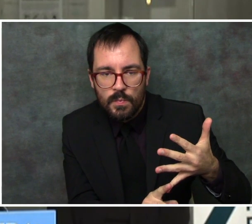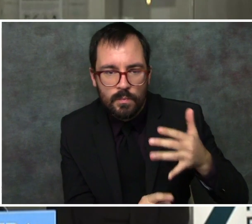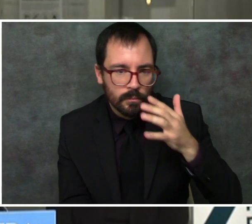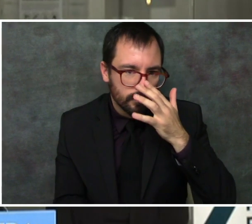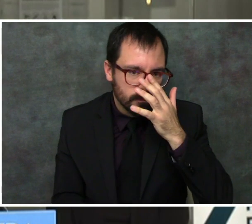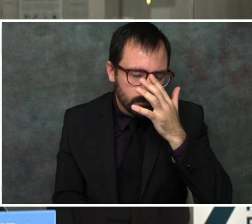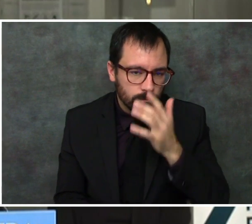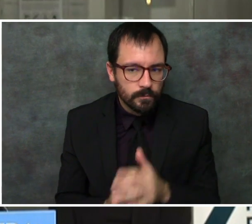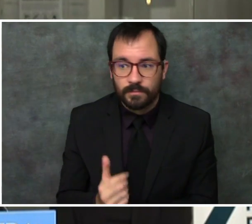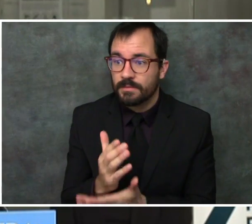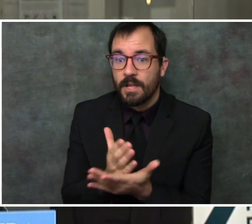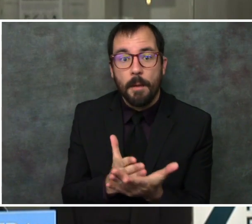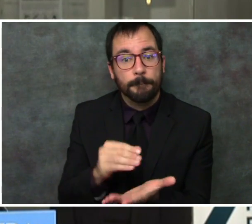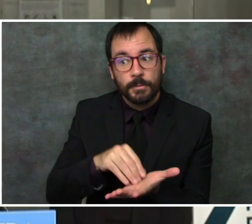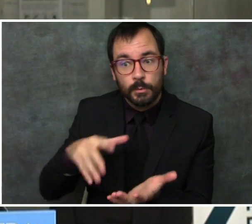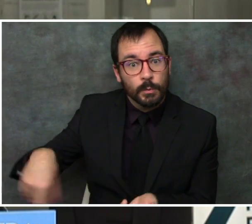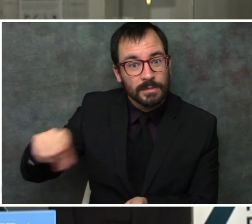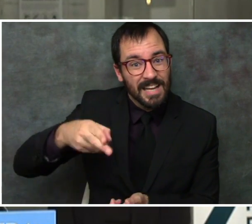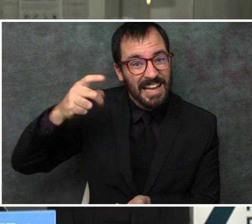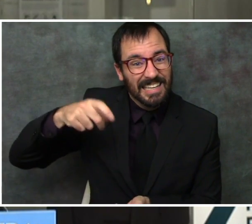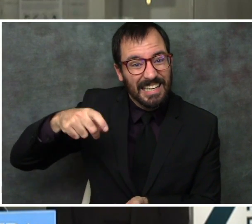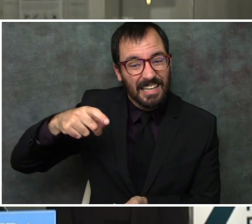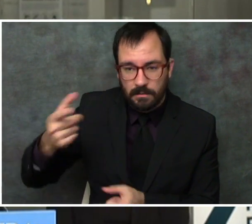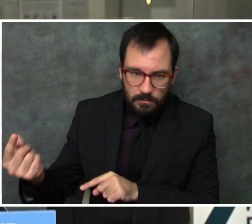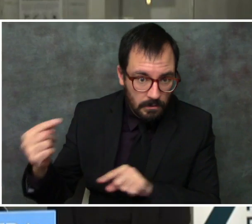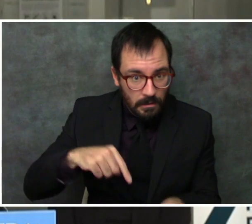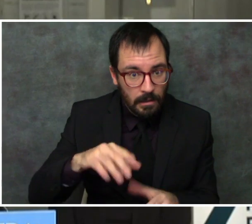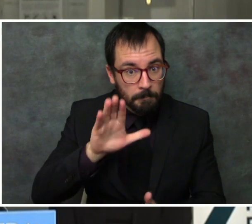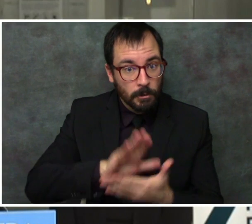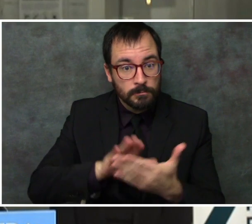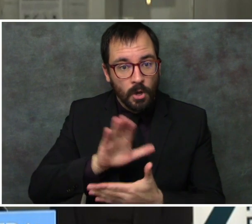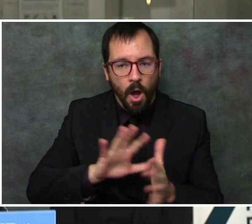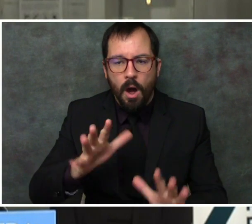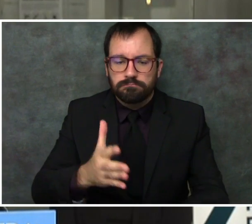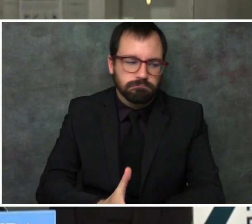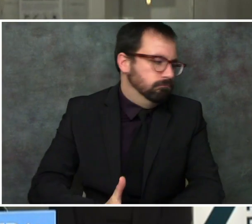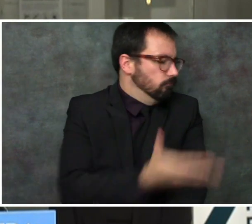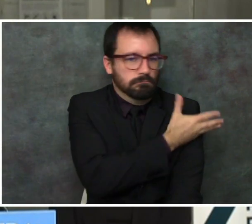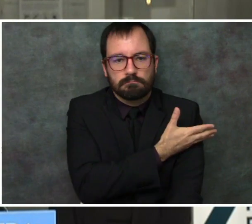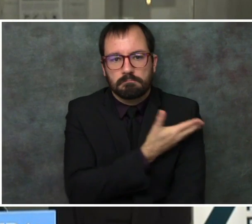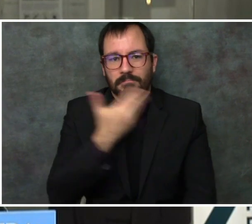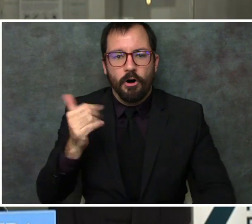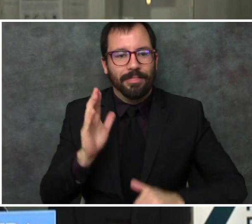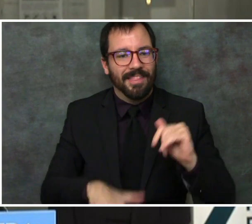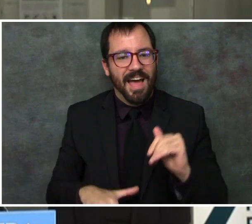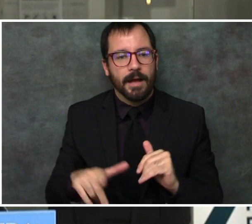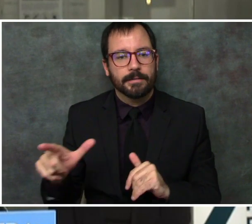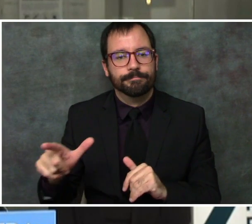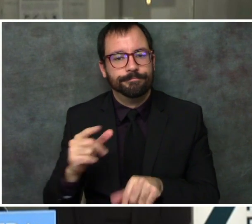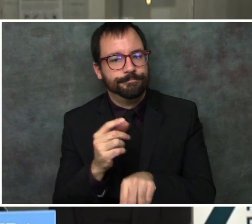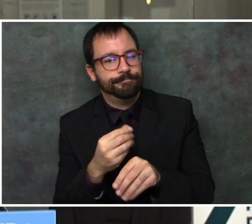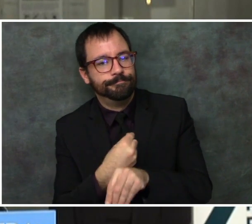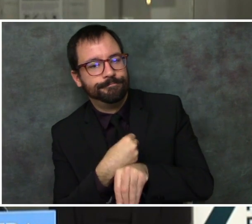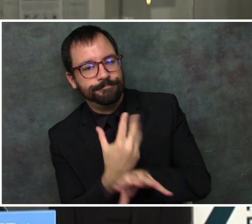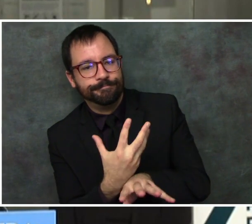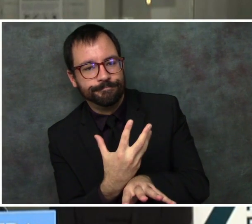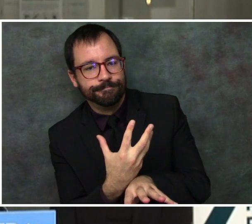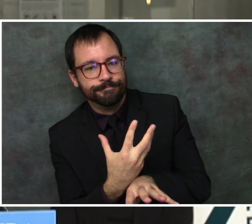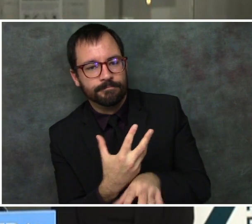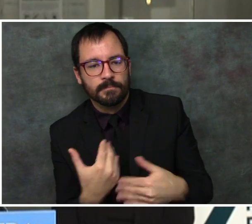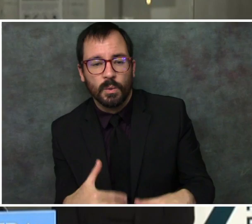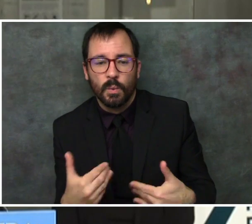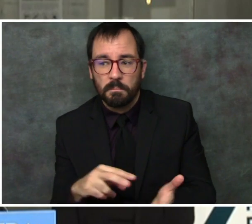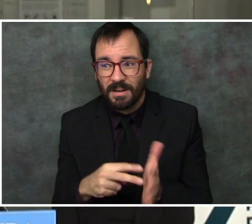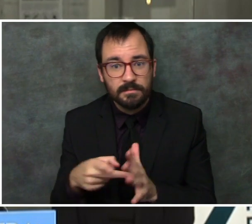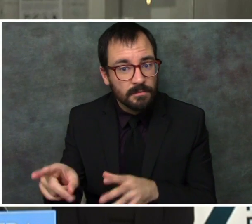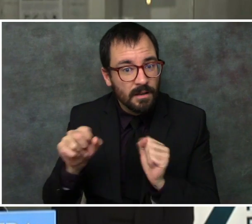in a classroom. For students with disabilities, it can mean access to their service provider for basic services, and